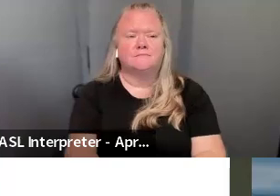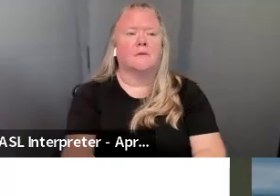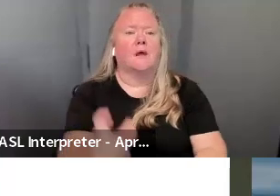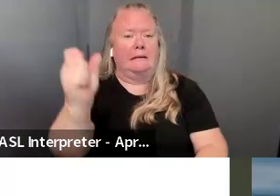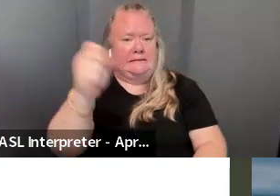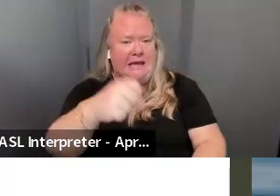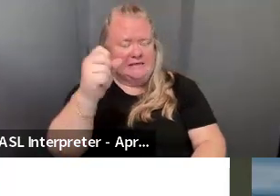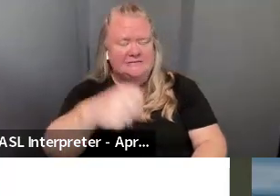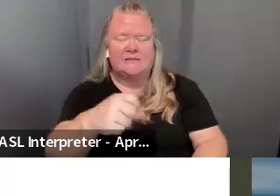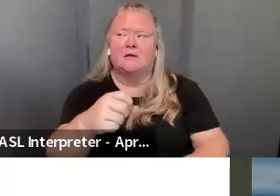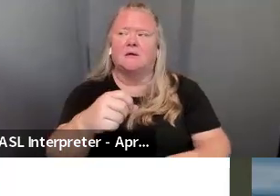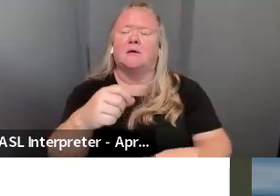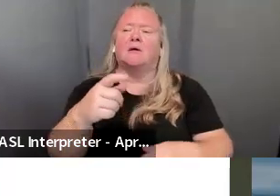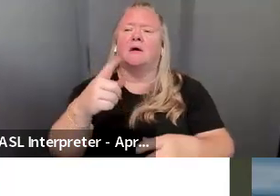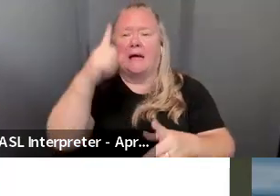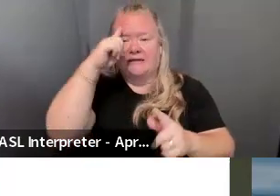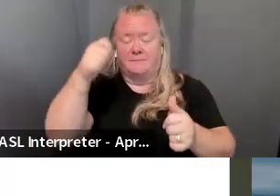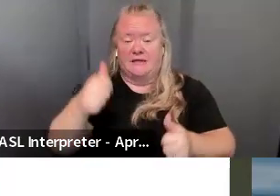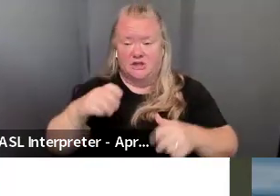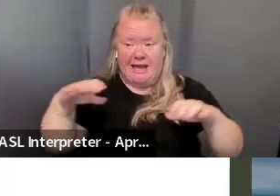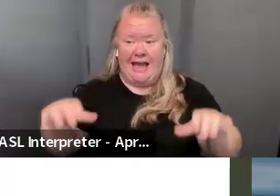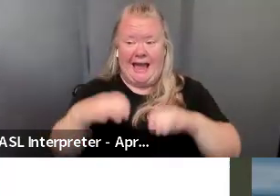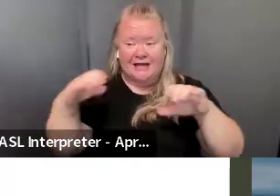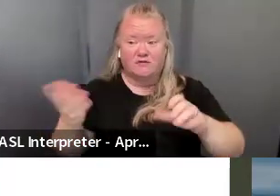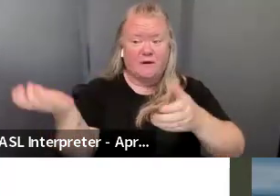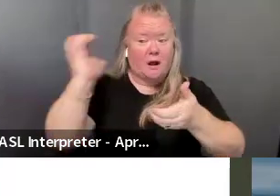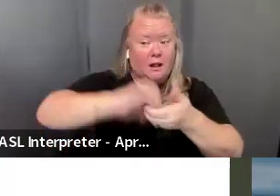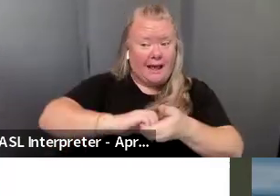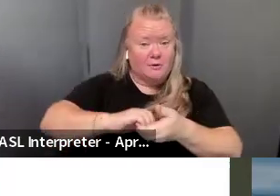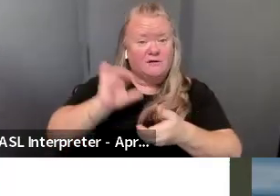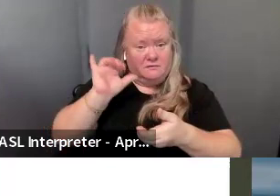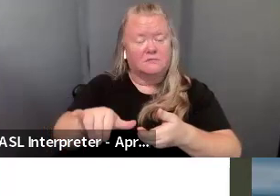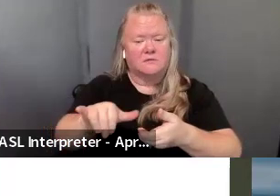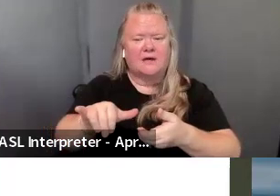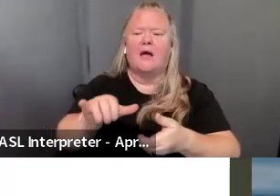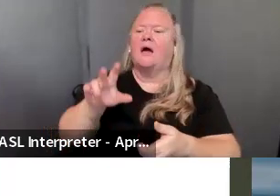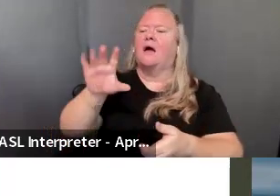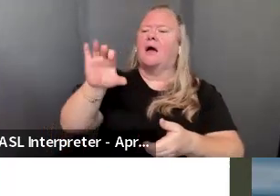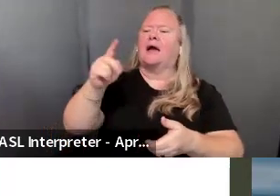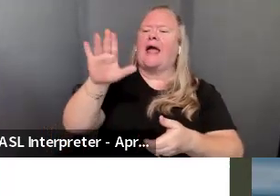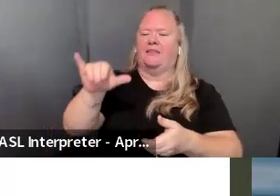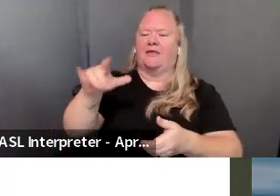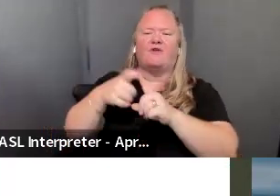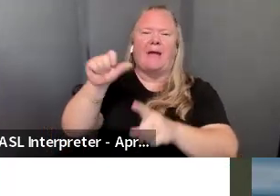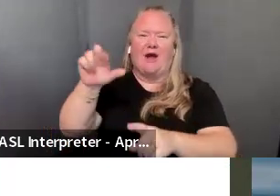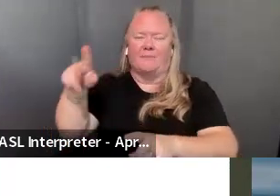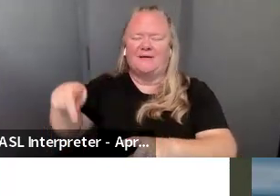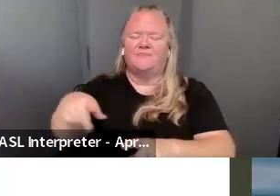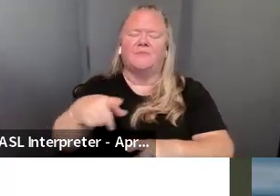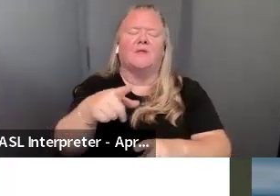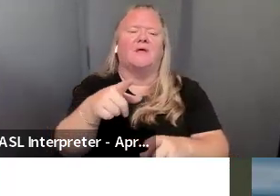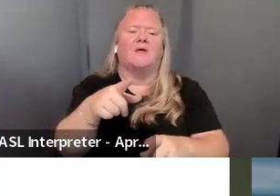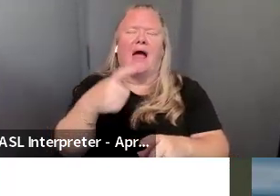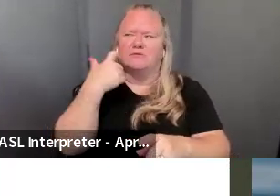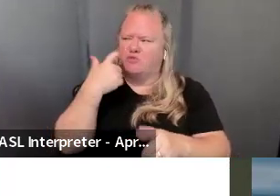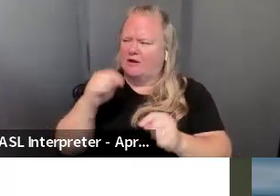Yes. So the Dementia Action Collaborative, this is Kathy McCall from ARP. The Dementia Action Collaborative, and I